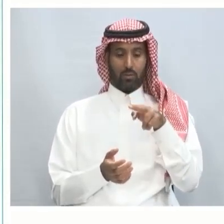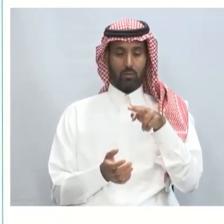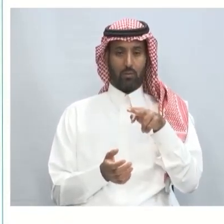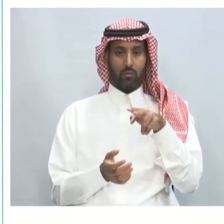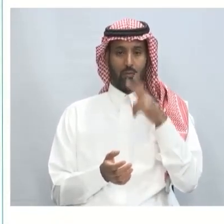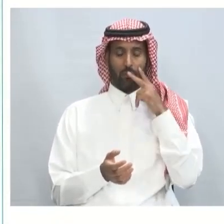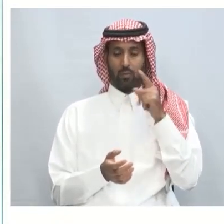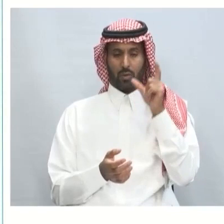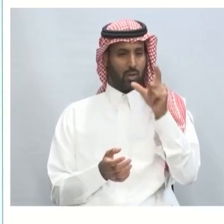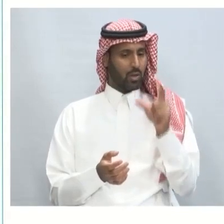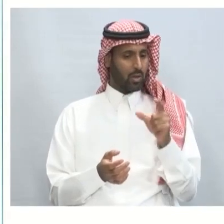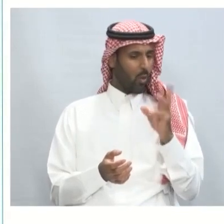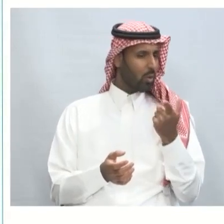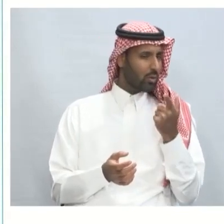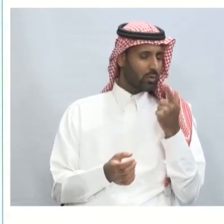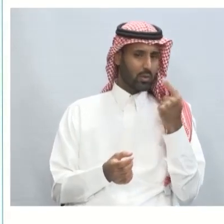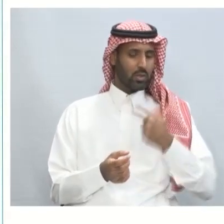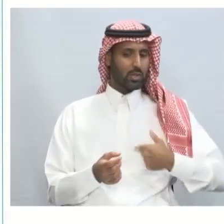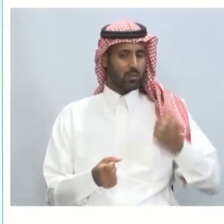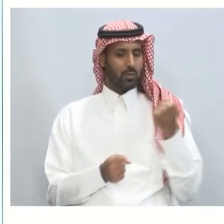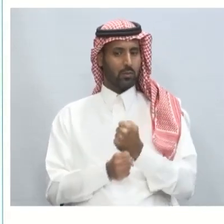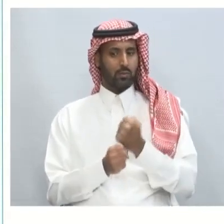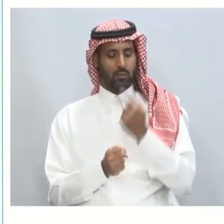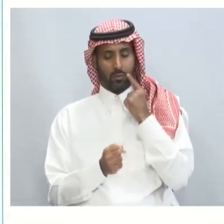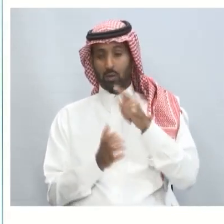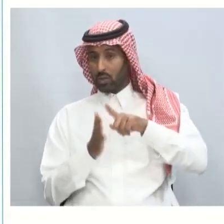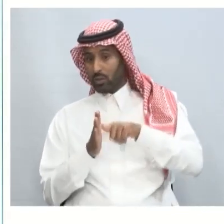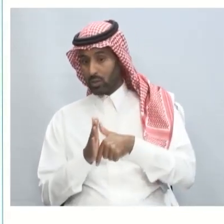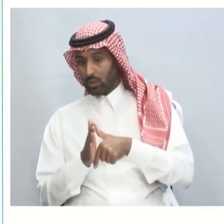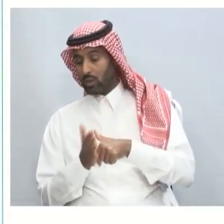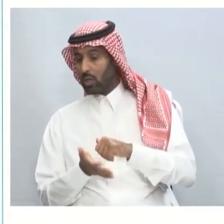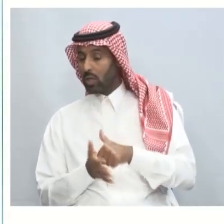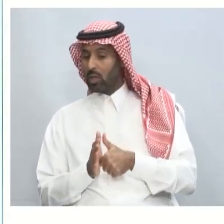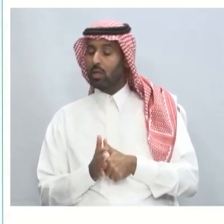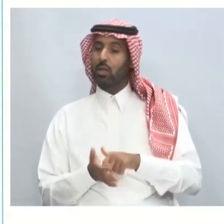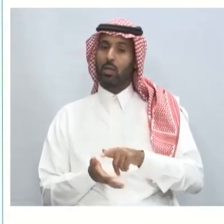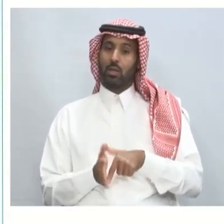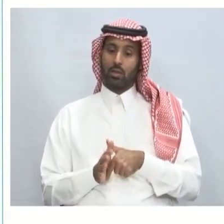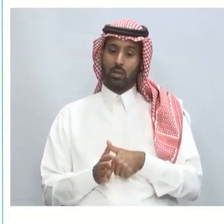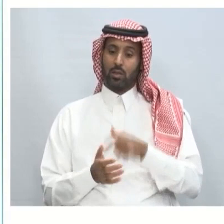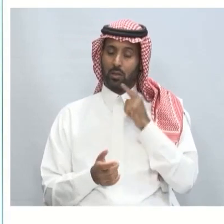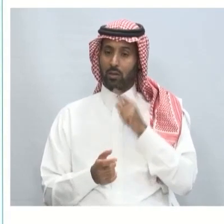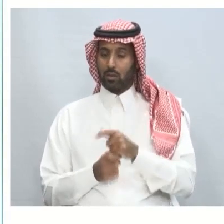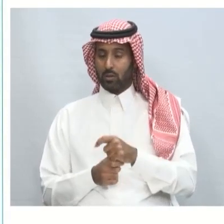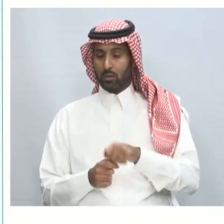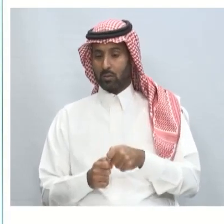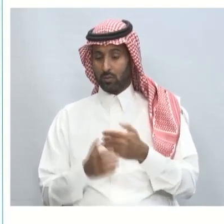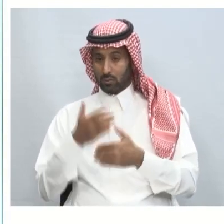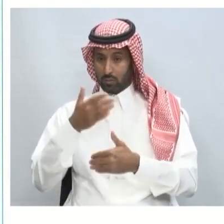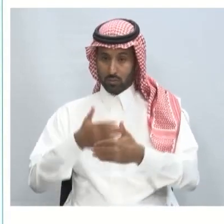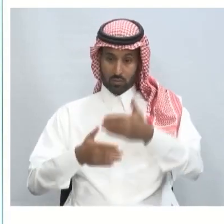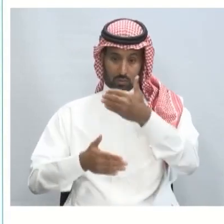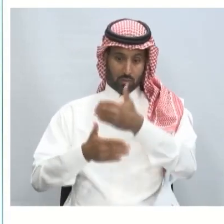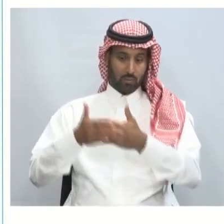we were looking for clues here. Of course, this one is an engineer. Of course, the clues here were his work in